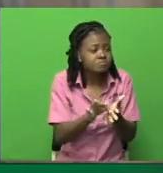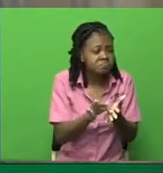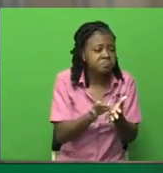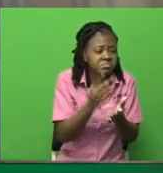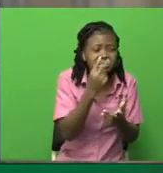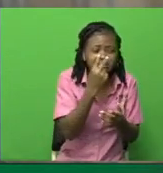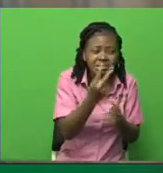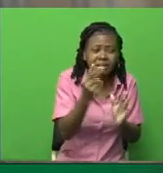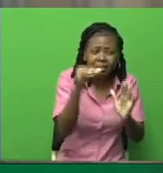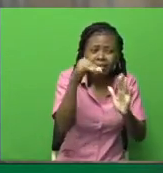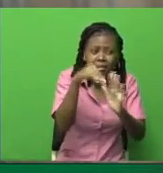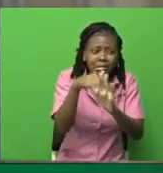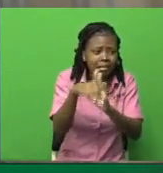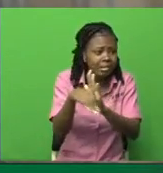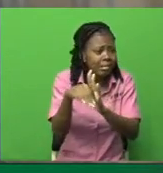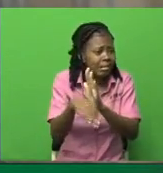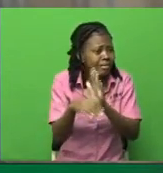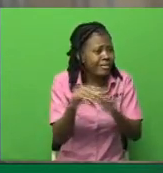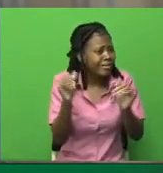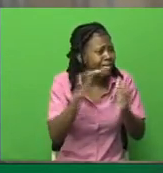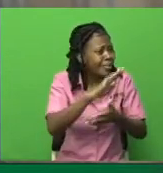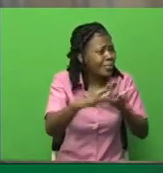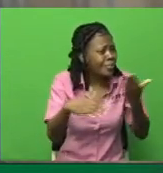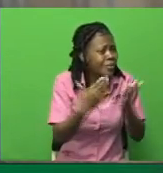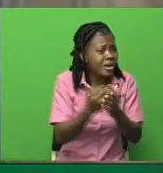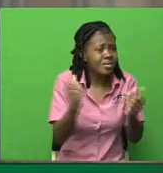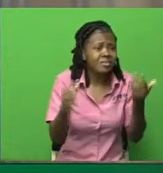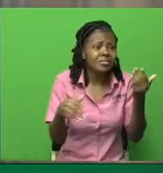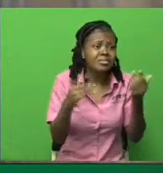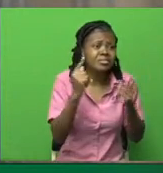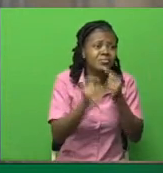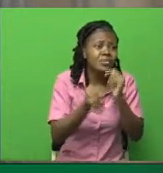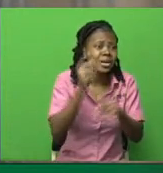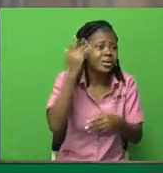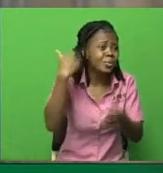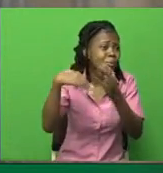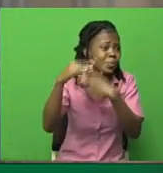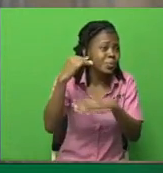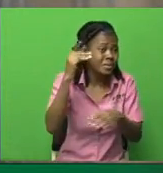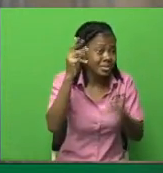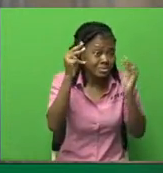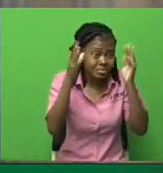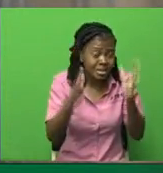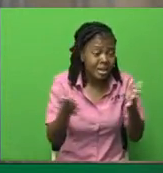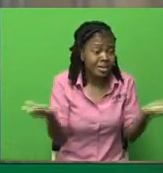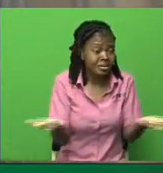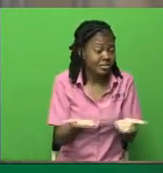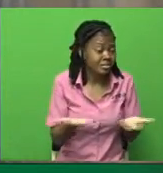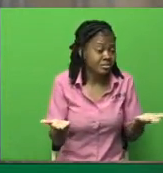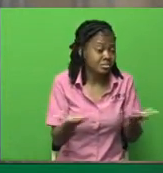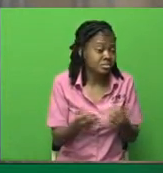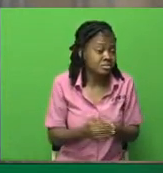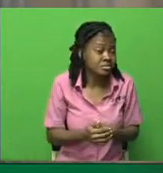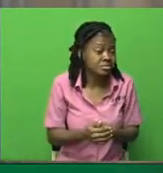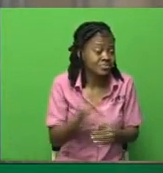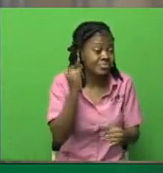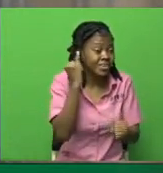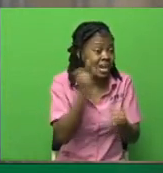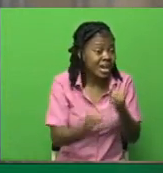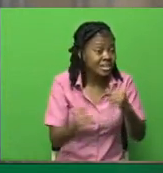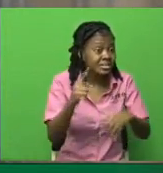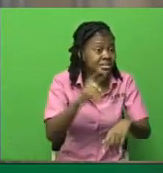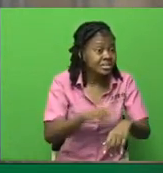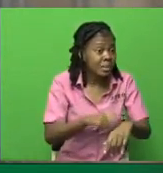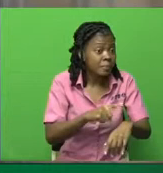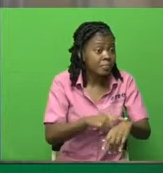in everything in the country one year ago the minister in this house hard for the umpteen time plucked